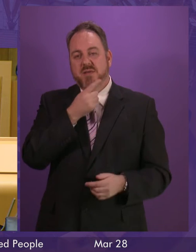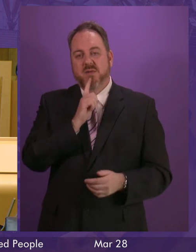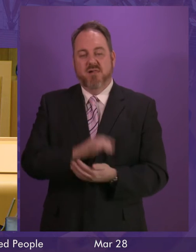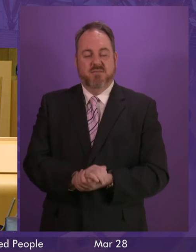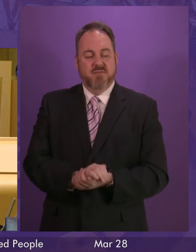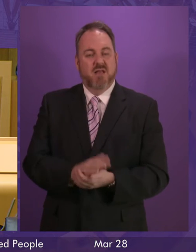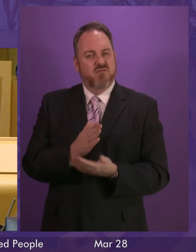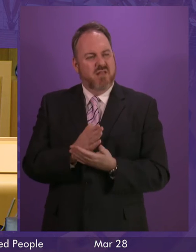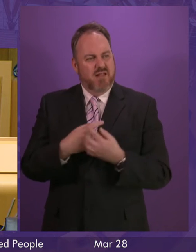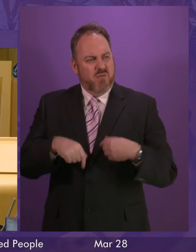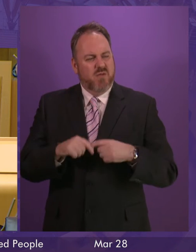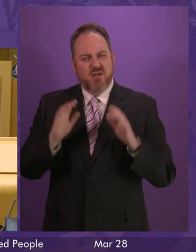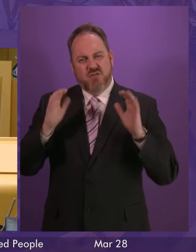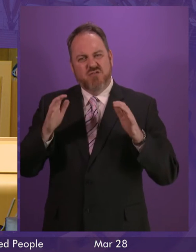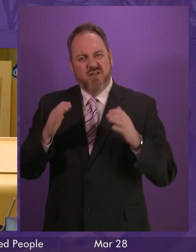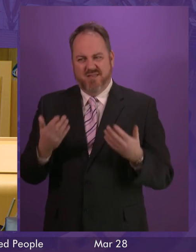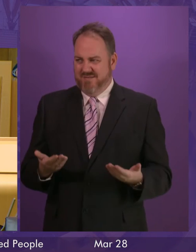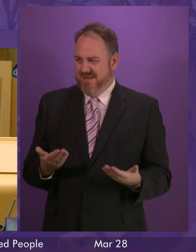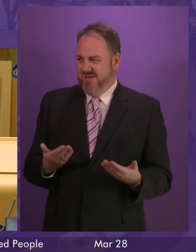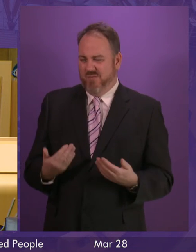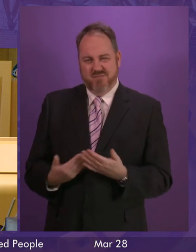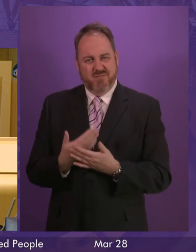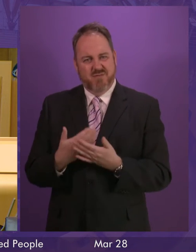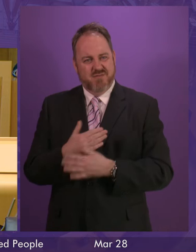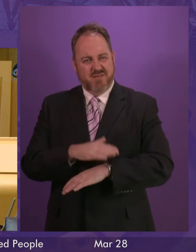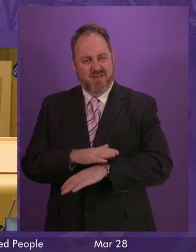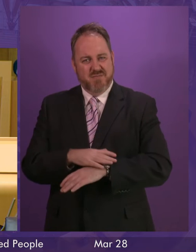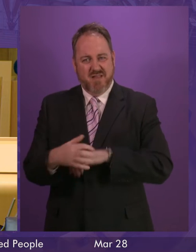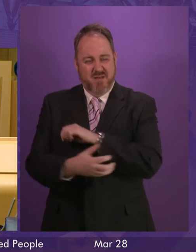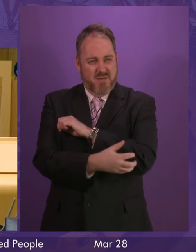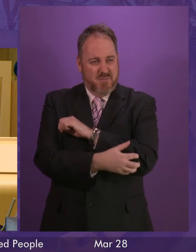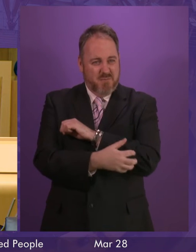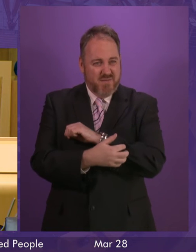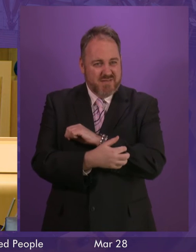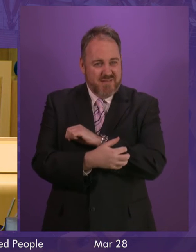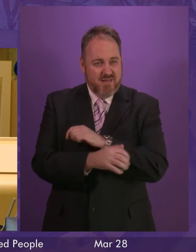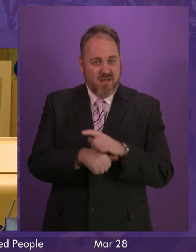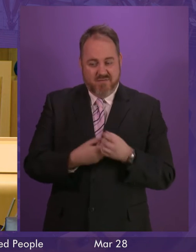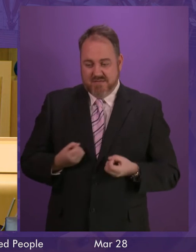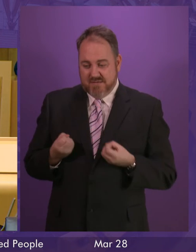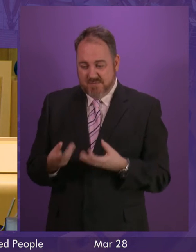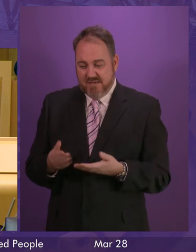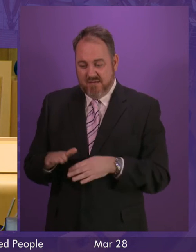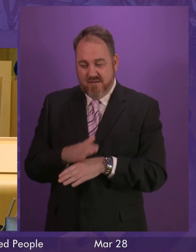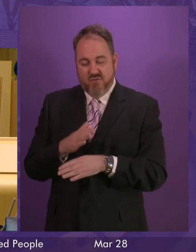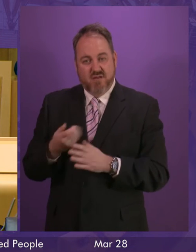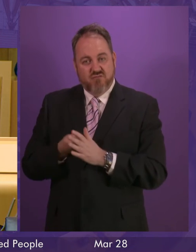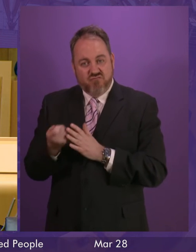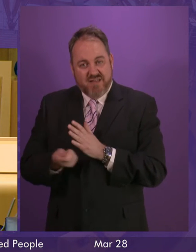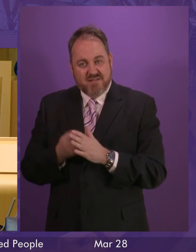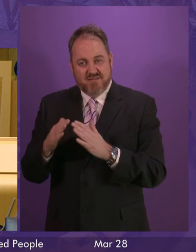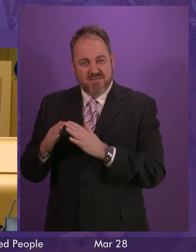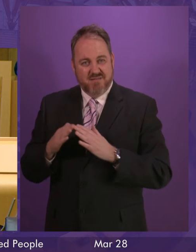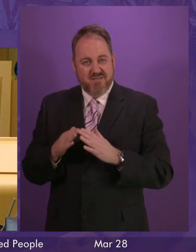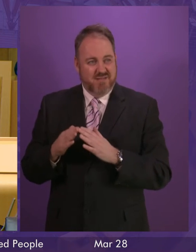deeply concerning. In 2015-18, the poverty rate after housing costs for people in families with a disabled person is